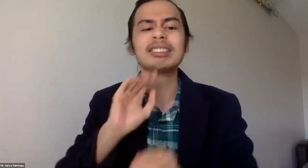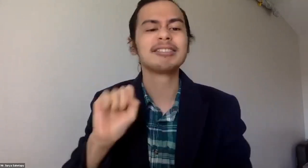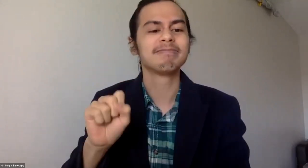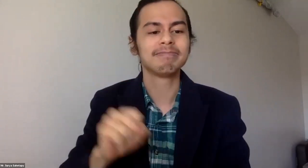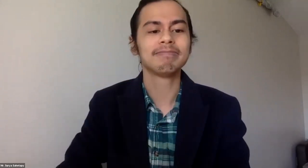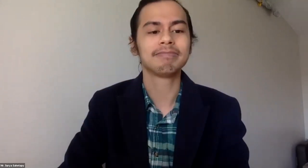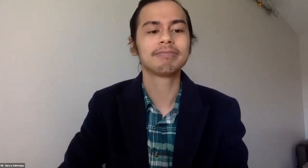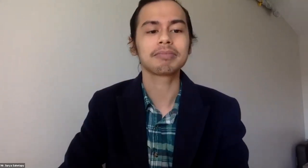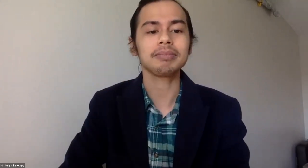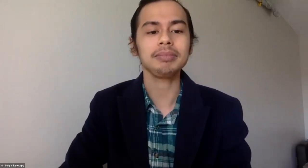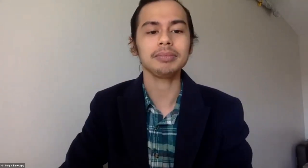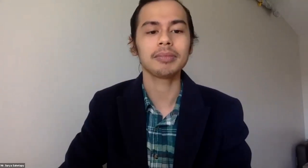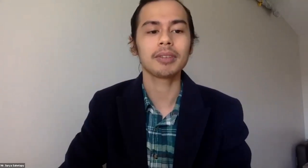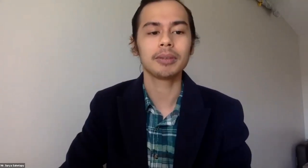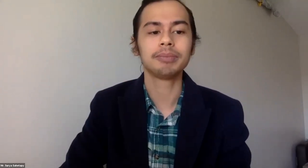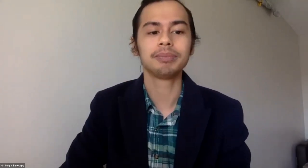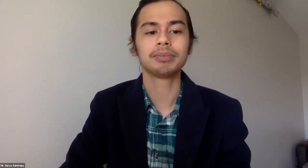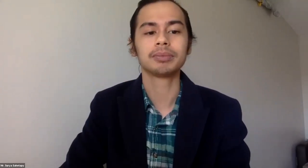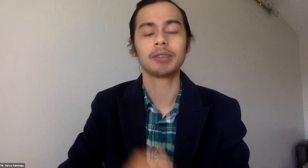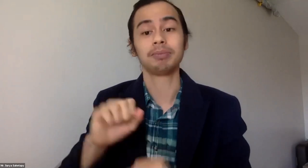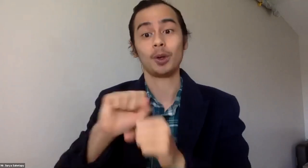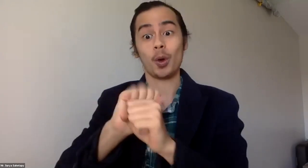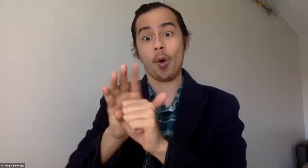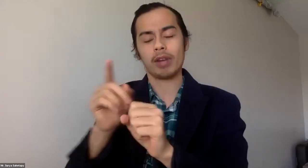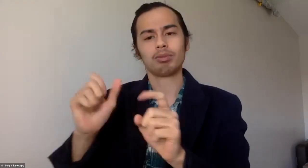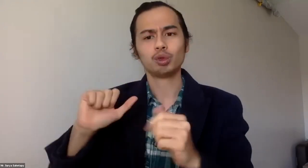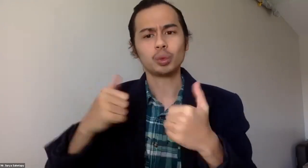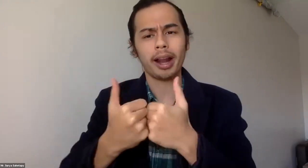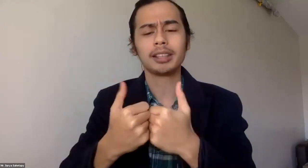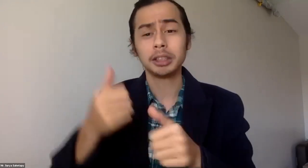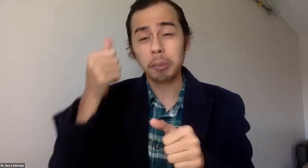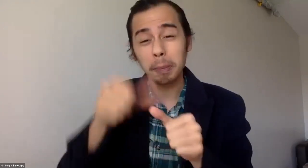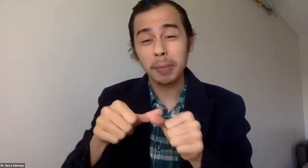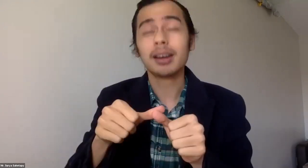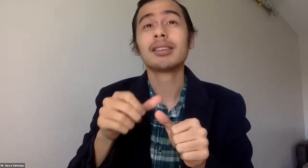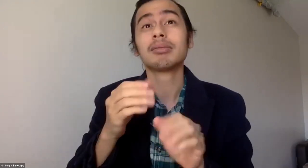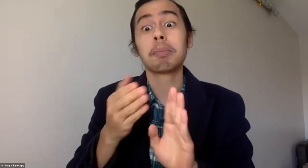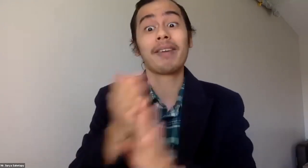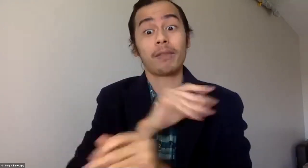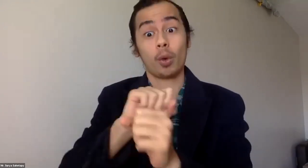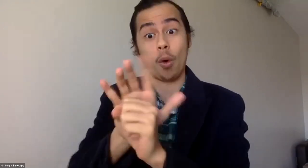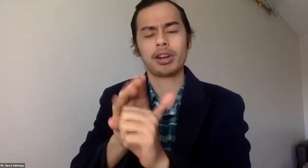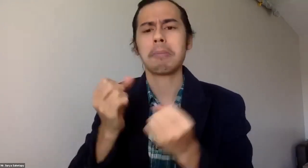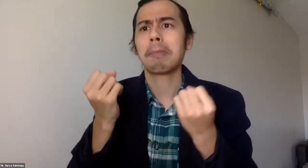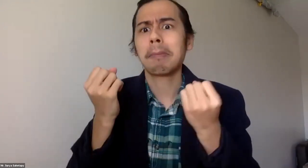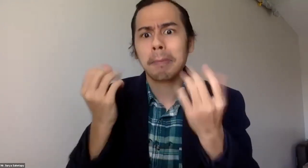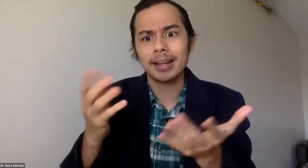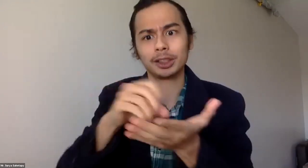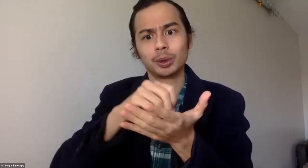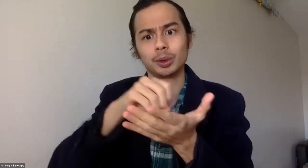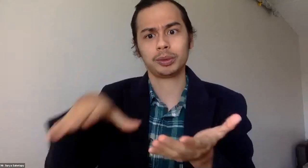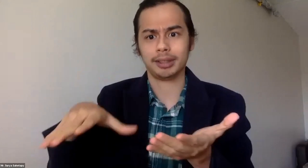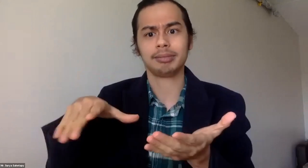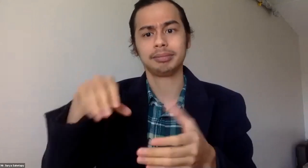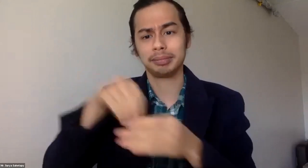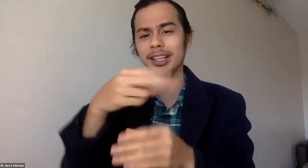like interpreters. And now with masks, deaf people often can't see and understand as easily as they might